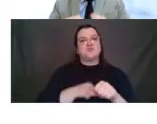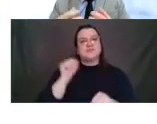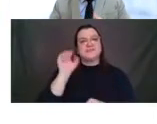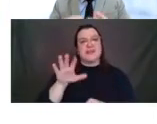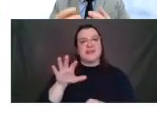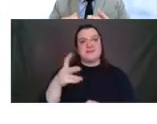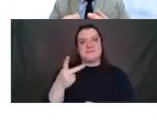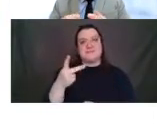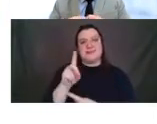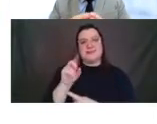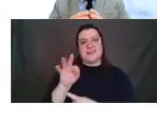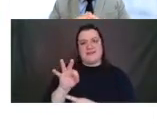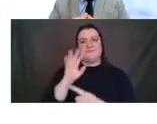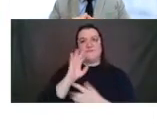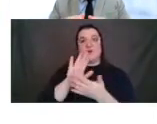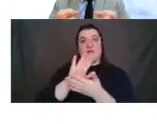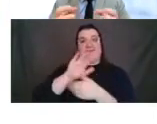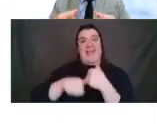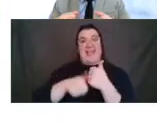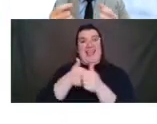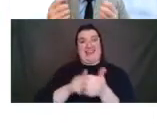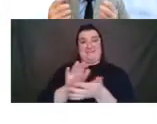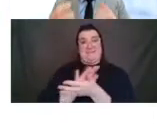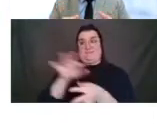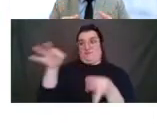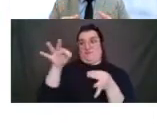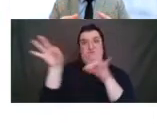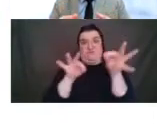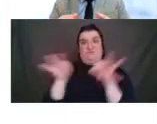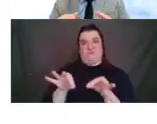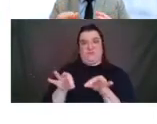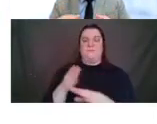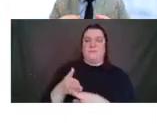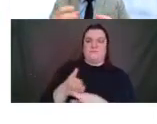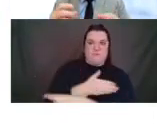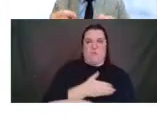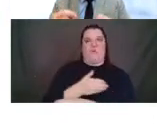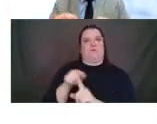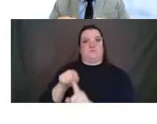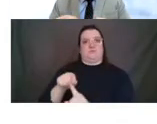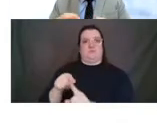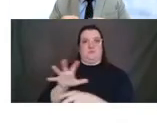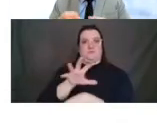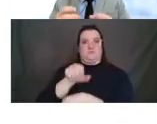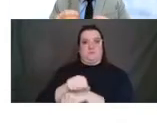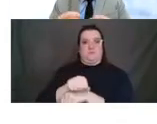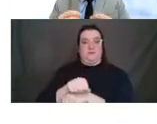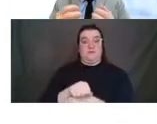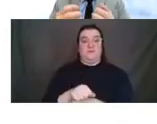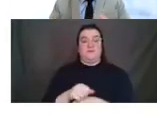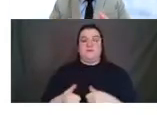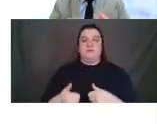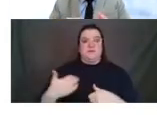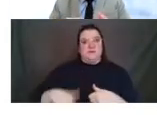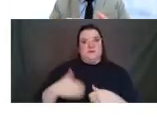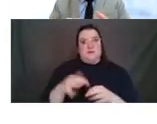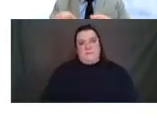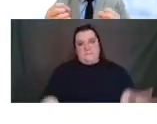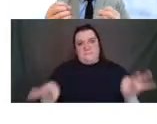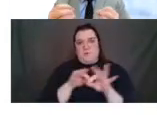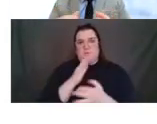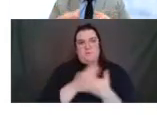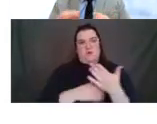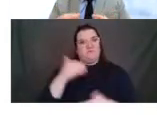in advance of appointment or workshop. One of the things that we've found to be the most important part of the process for making sure that our services are